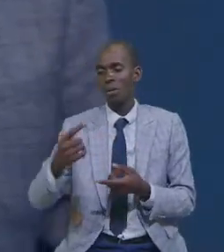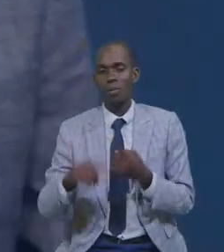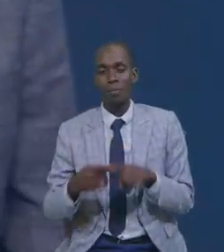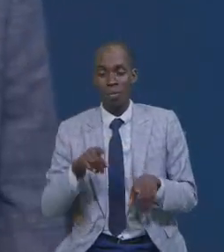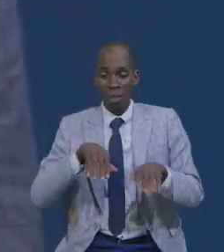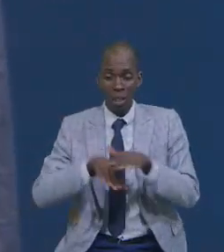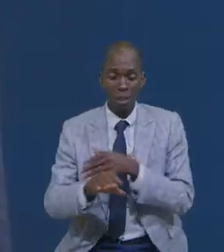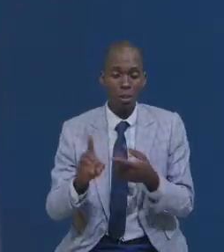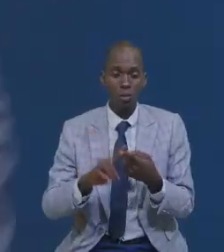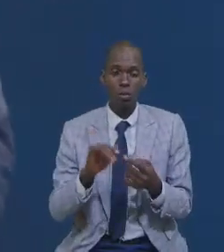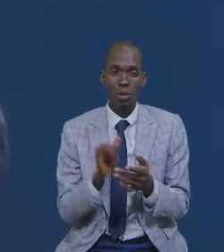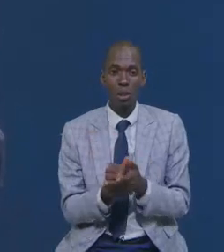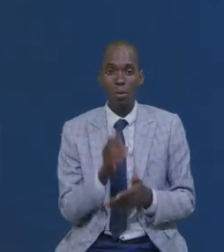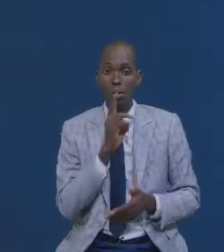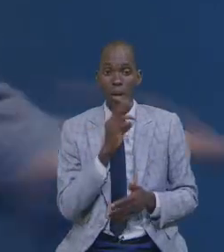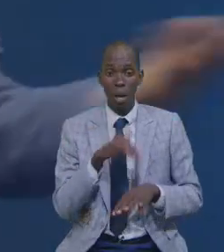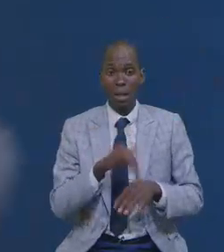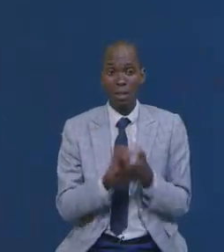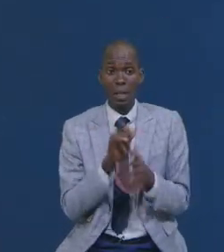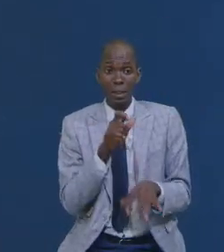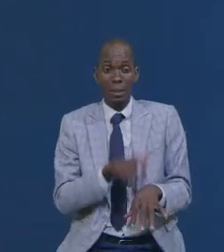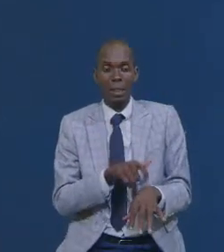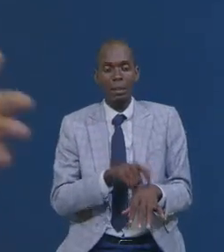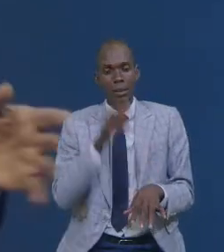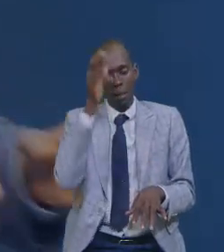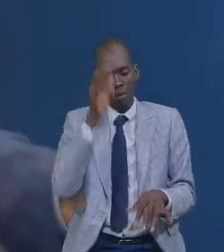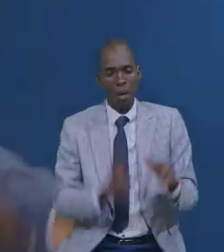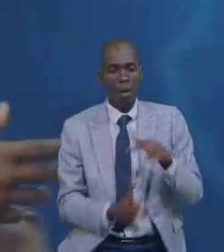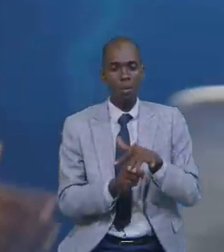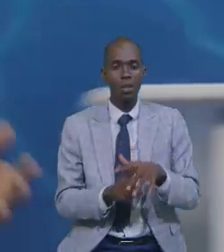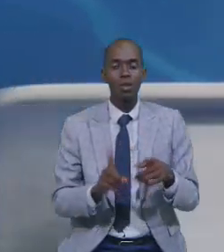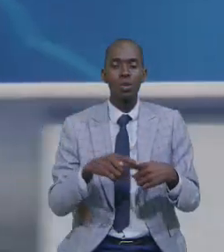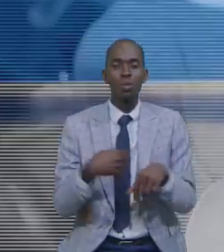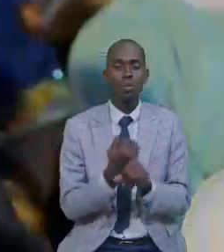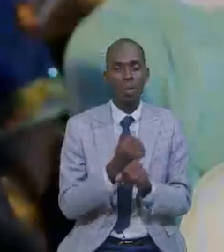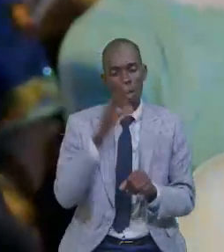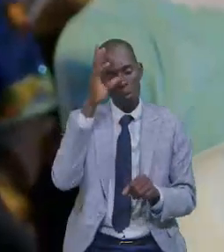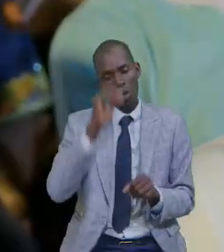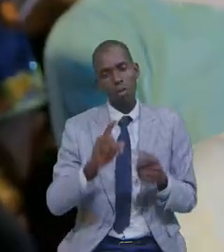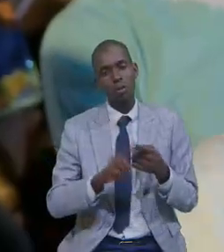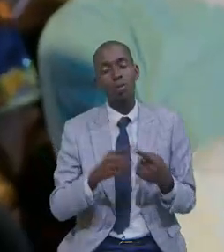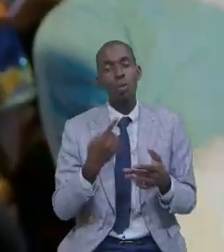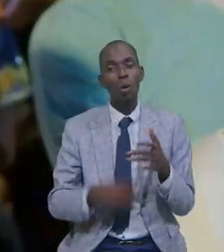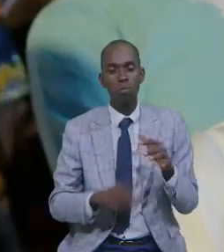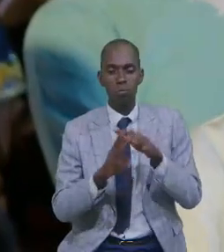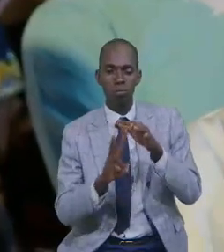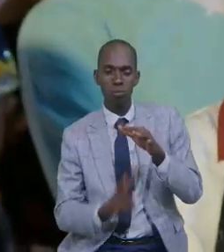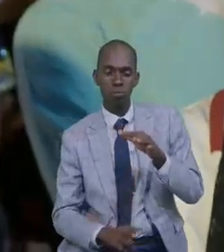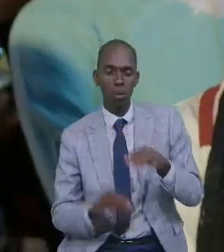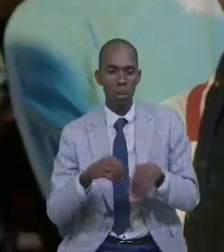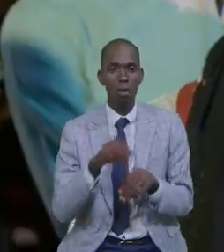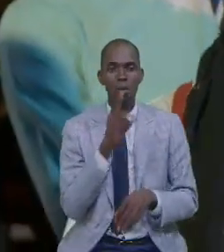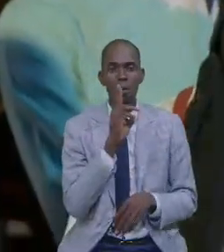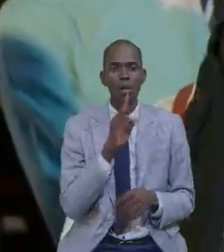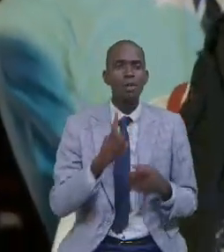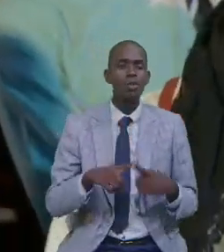at that time in the river to drown him. But he's managed to remain alive, but a miserable